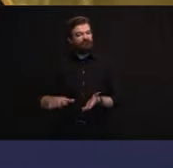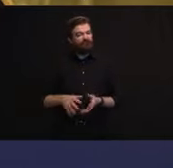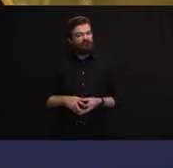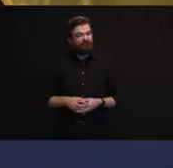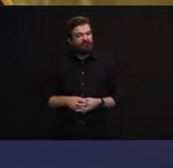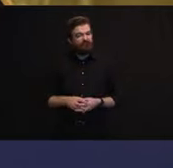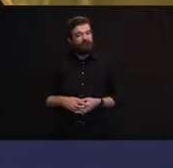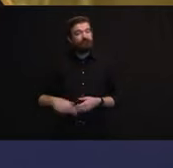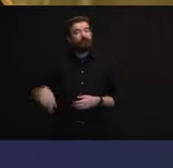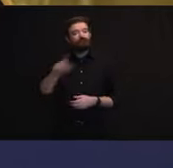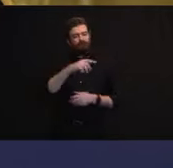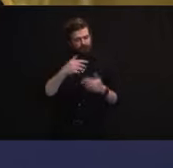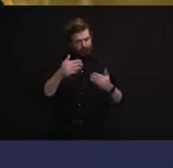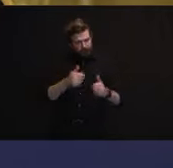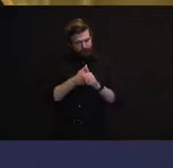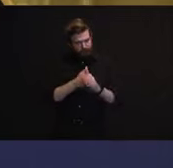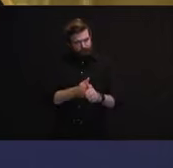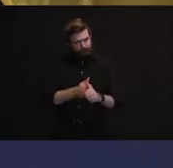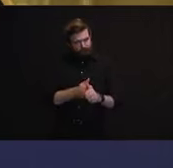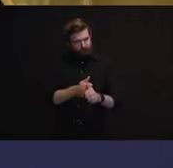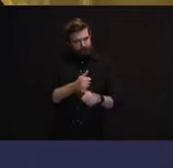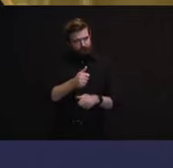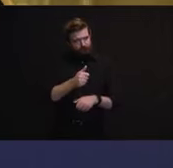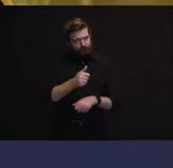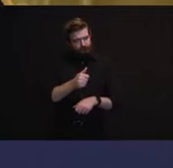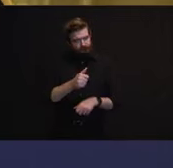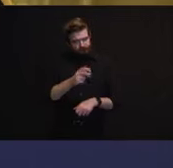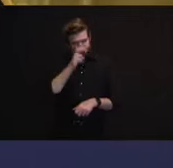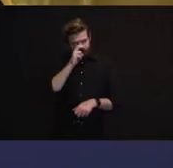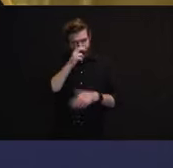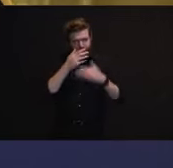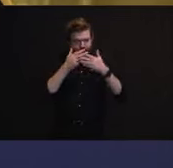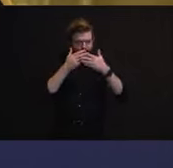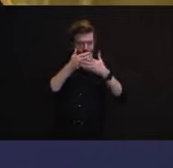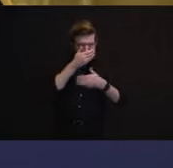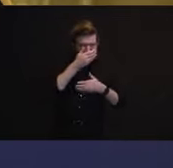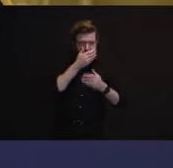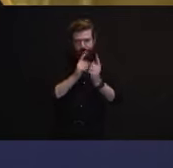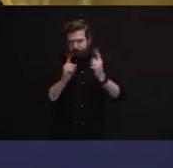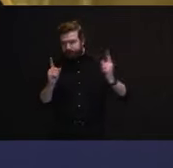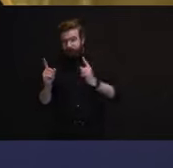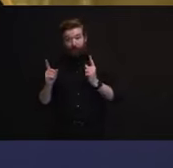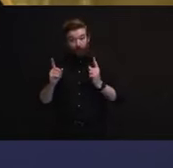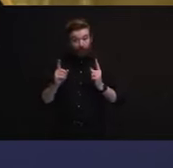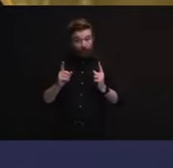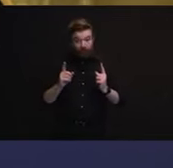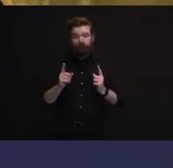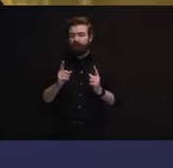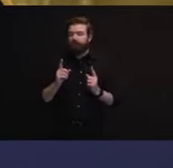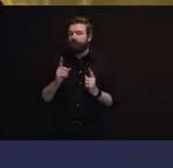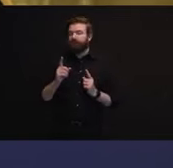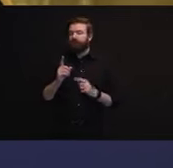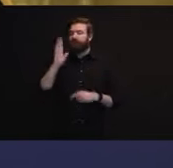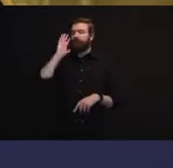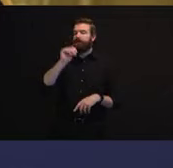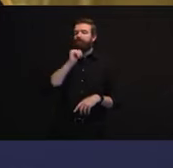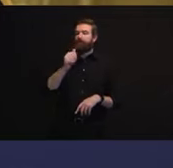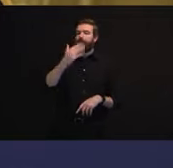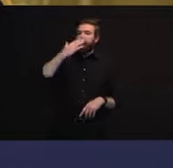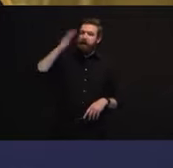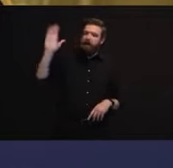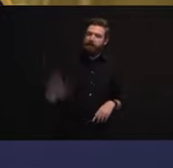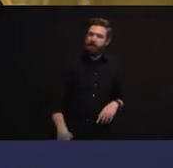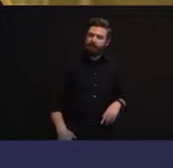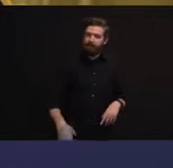That happened. We saved our healthcare system in the spring. I'm not sure we're going to get to the point where the